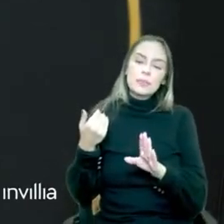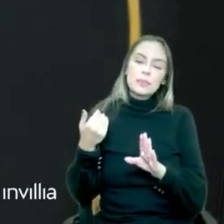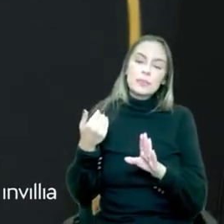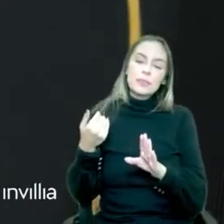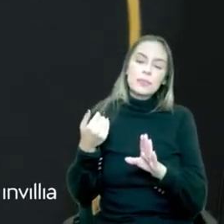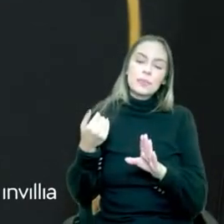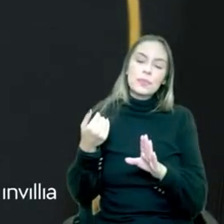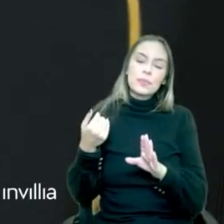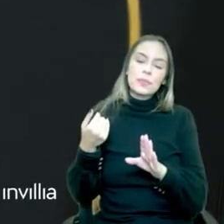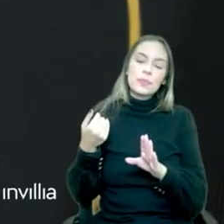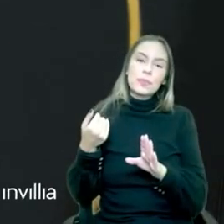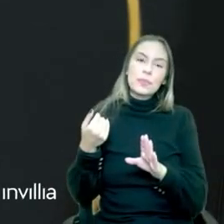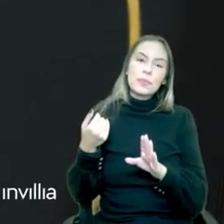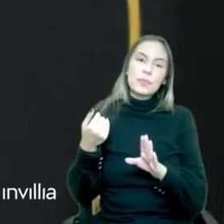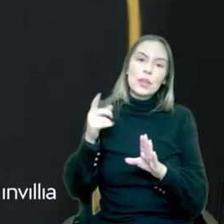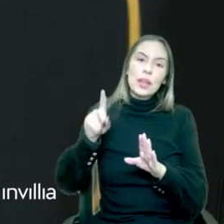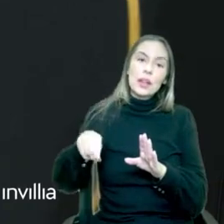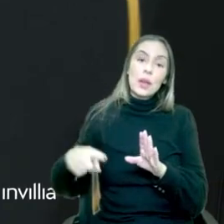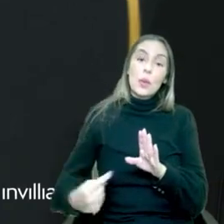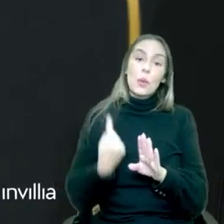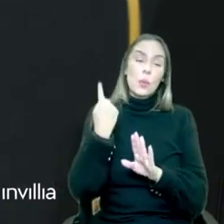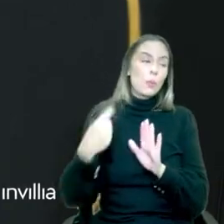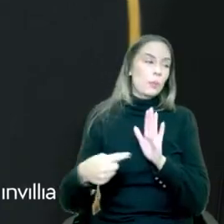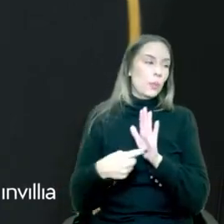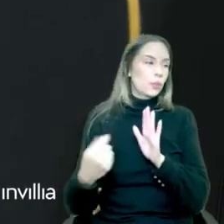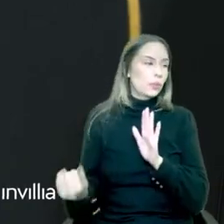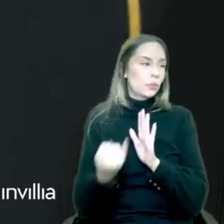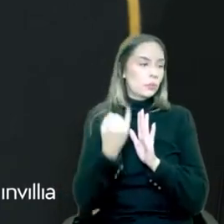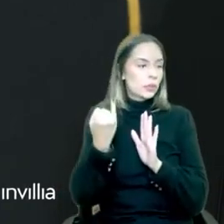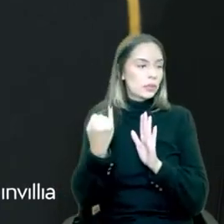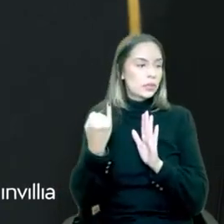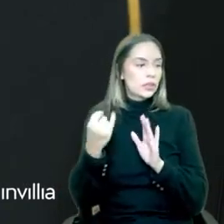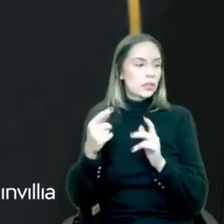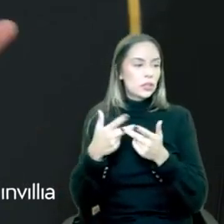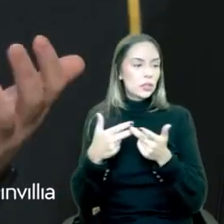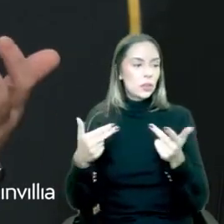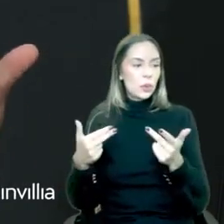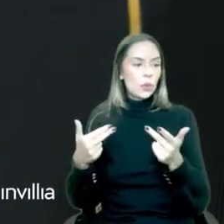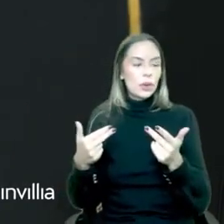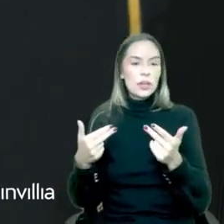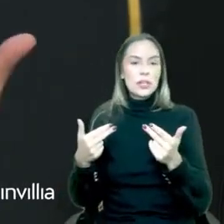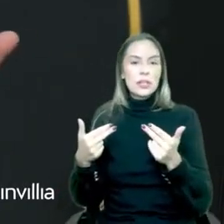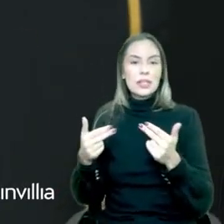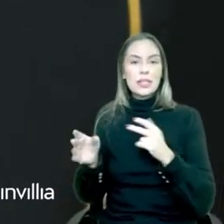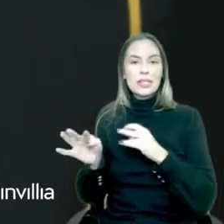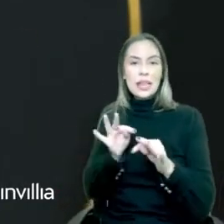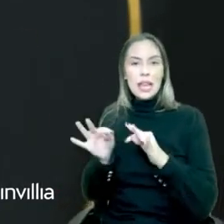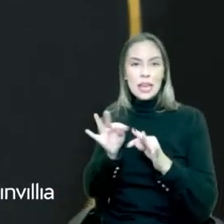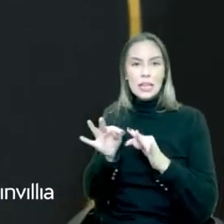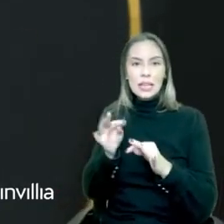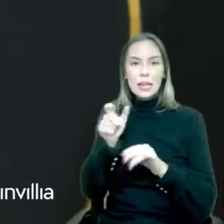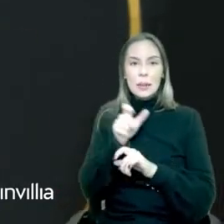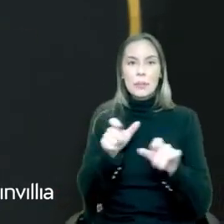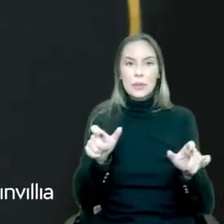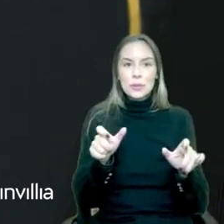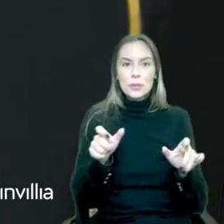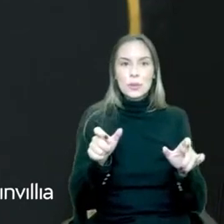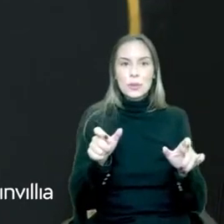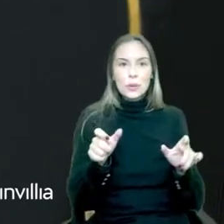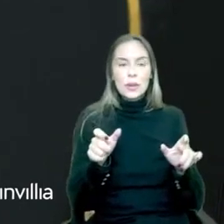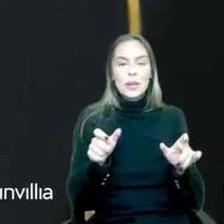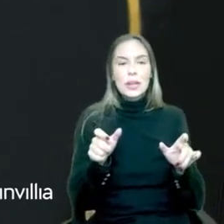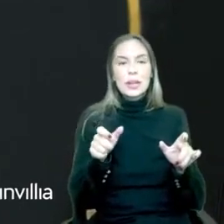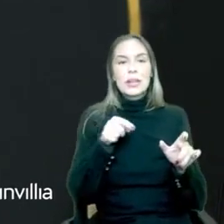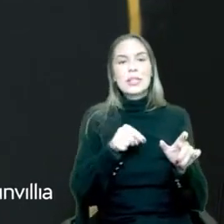that one of the key things for the technical people like us that are gathering here is to understand